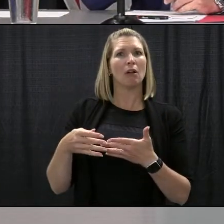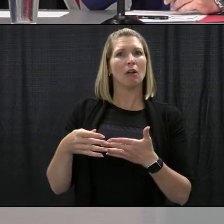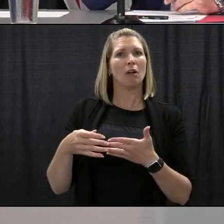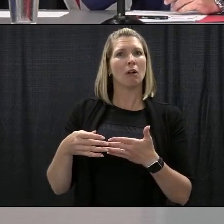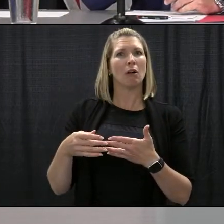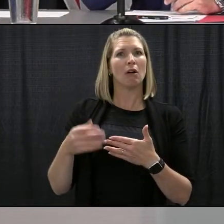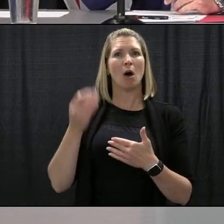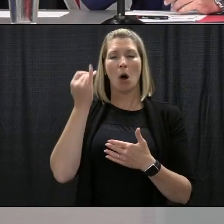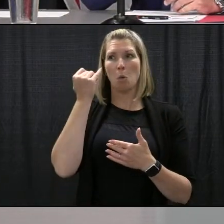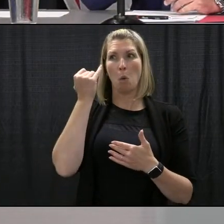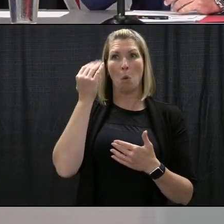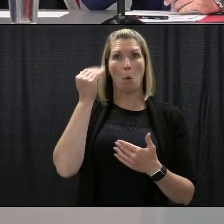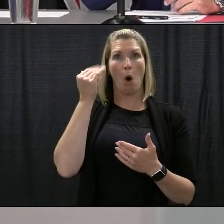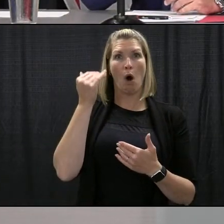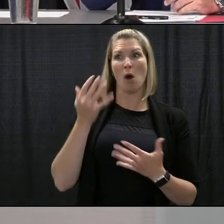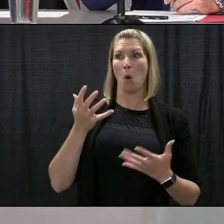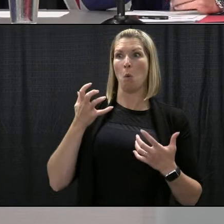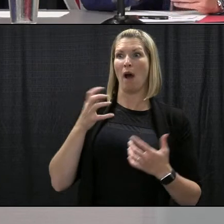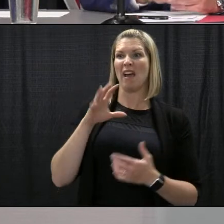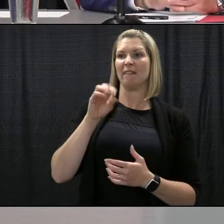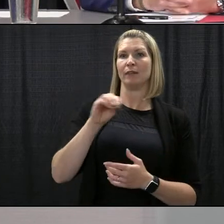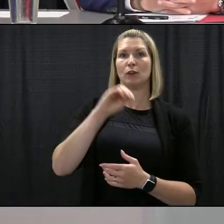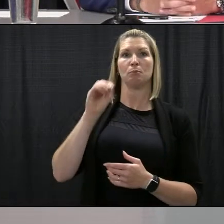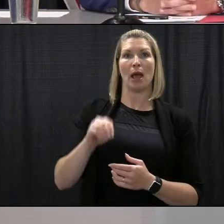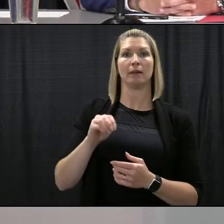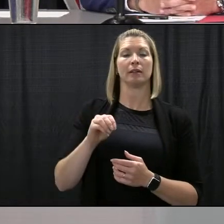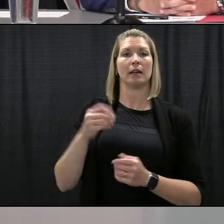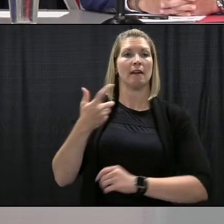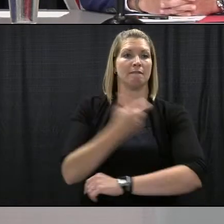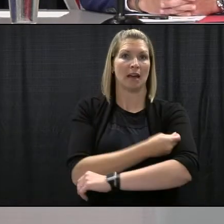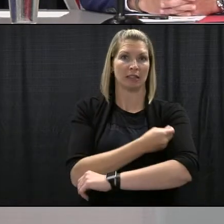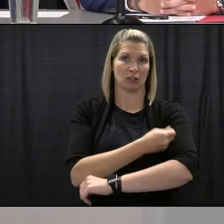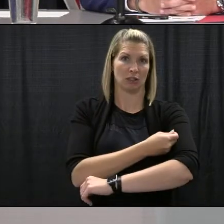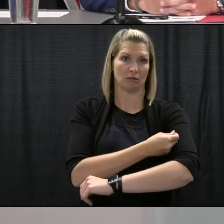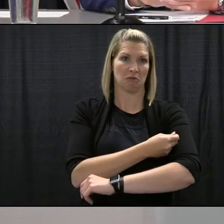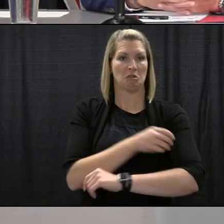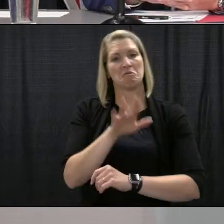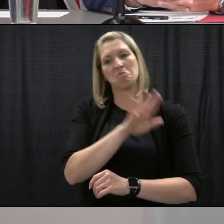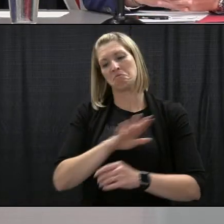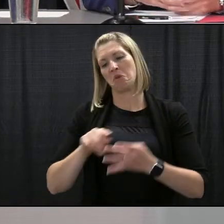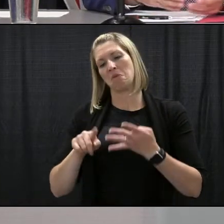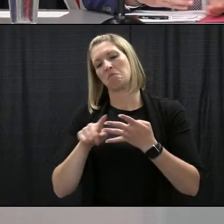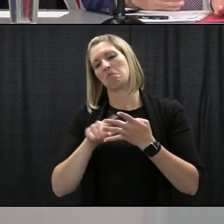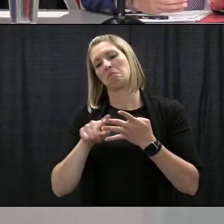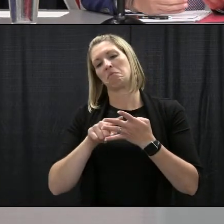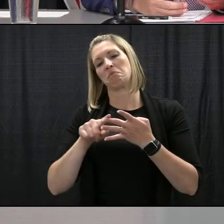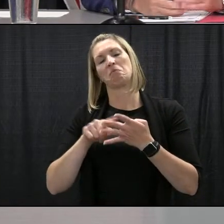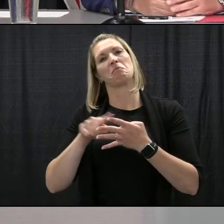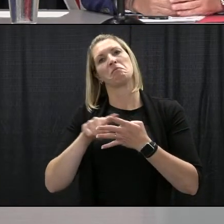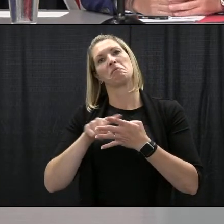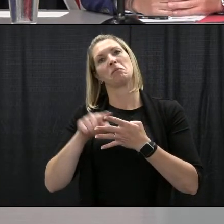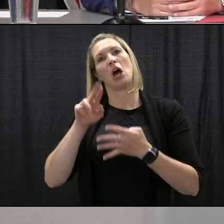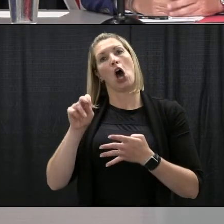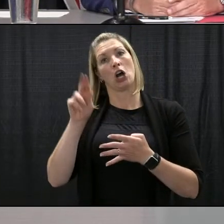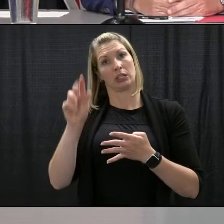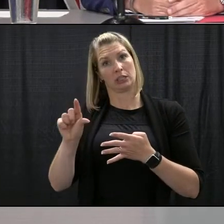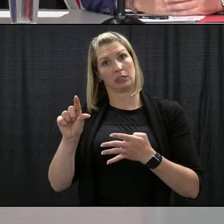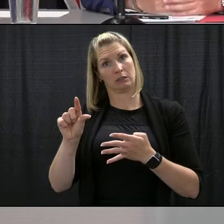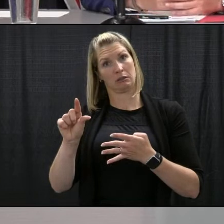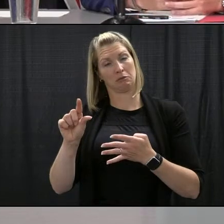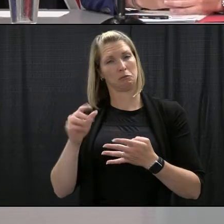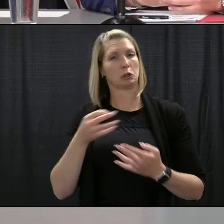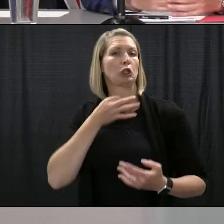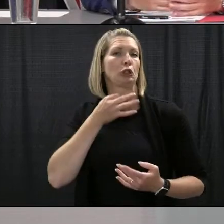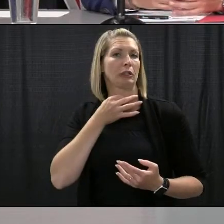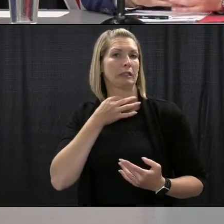vaccinating 50% of people by midsummer? It's probably best for the minister, but again, to reiterate what Dr. Fitzgerald has said many